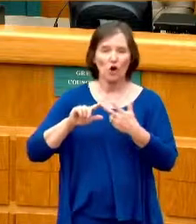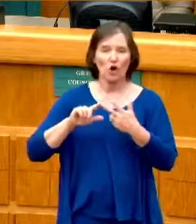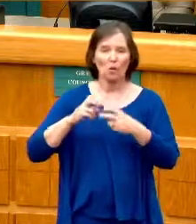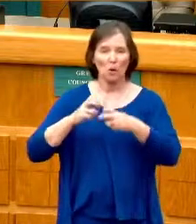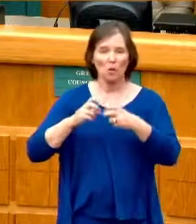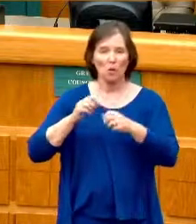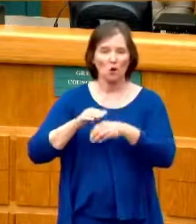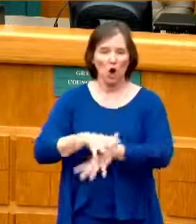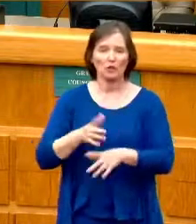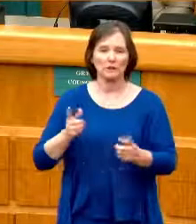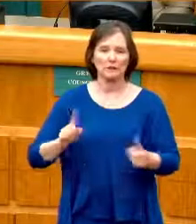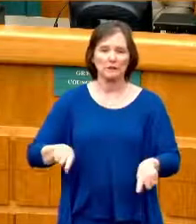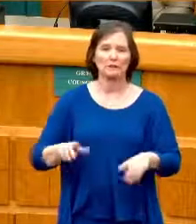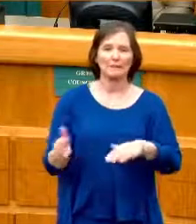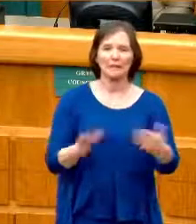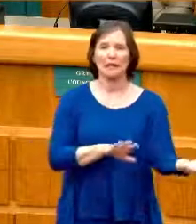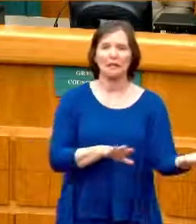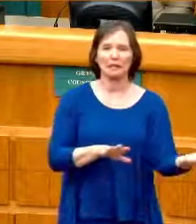States.